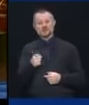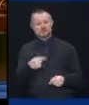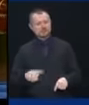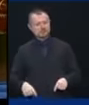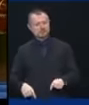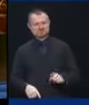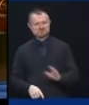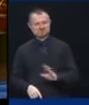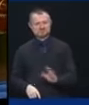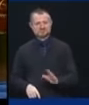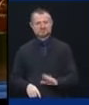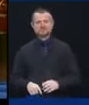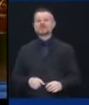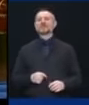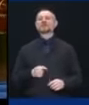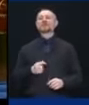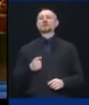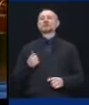Questions?